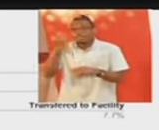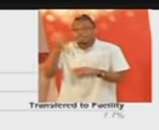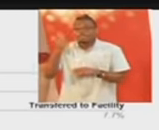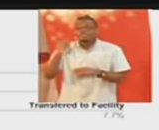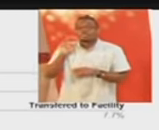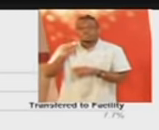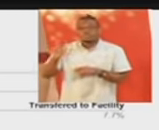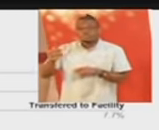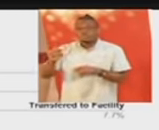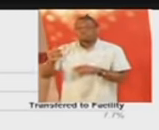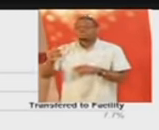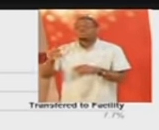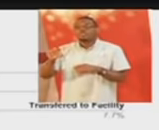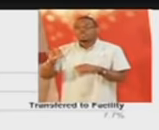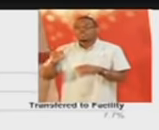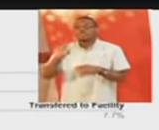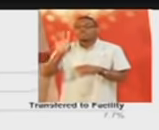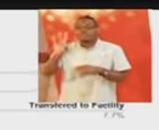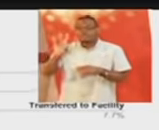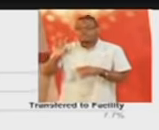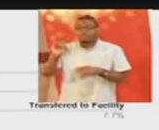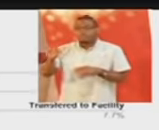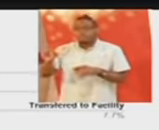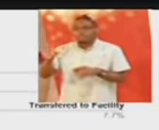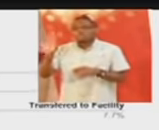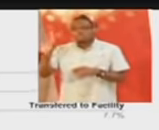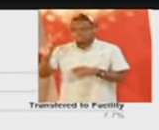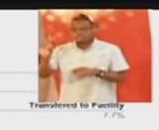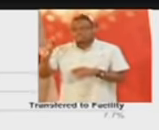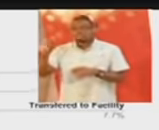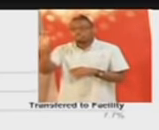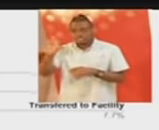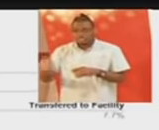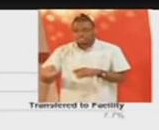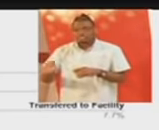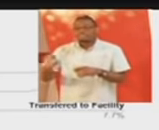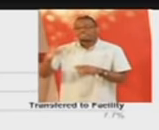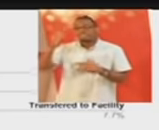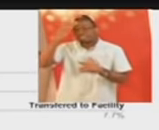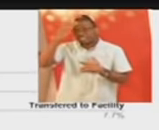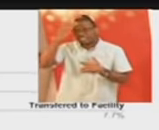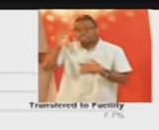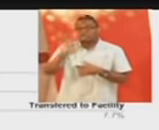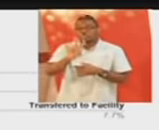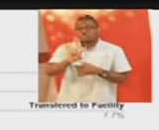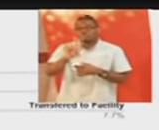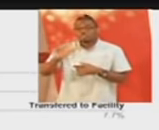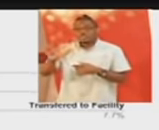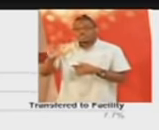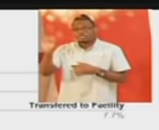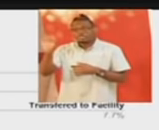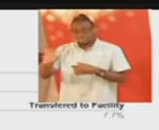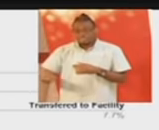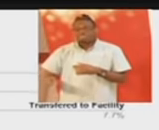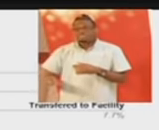facility 7.7%. Symptomatic in that group 23.3%, and asymptomatic